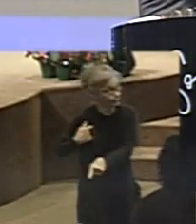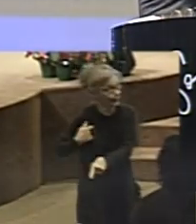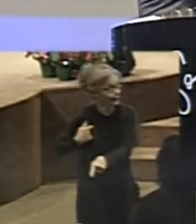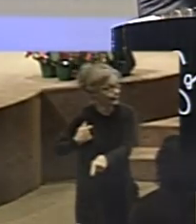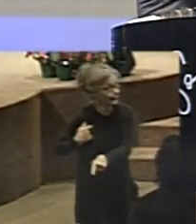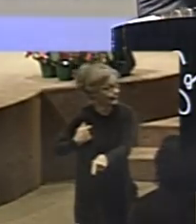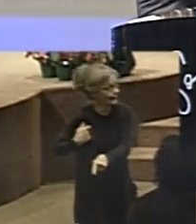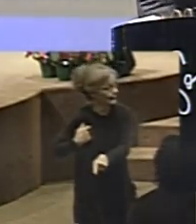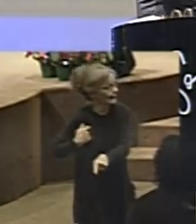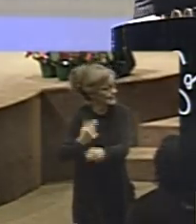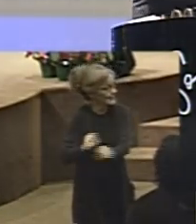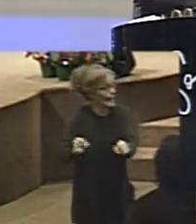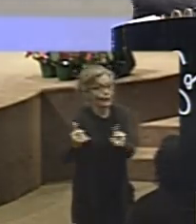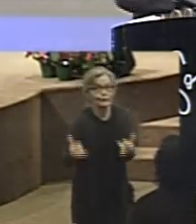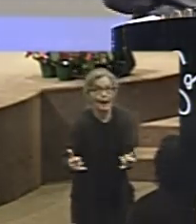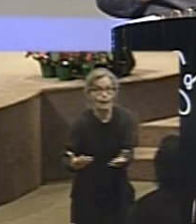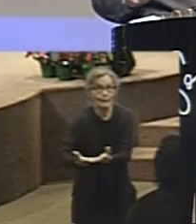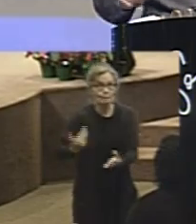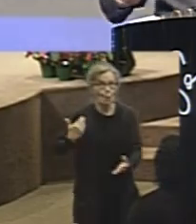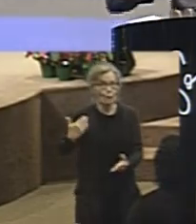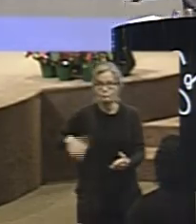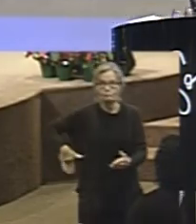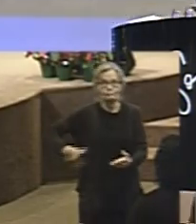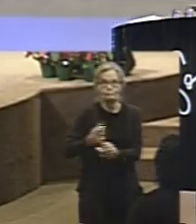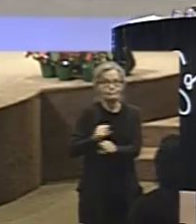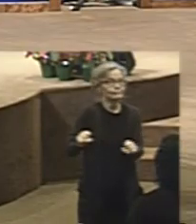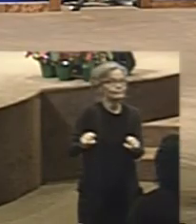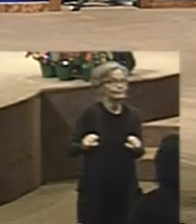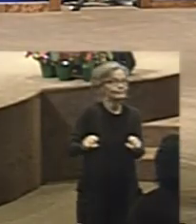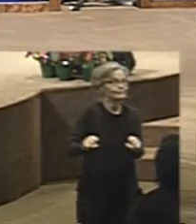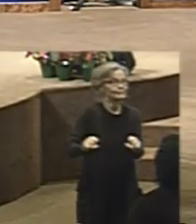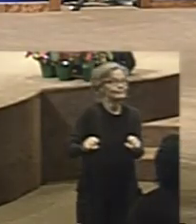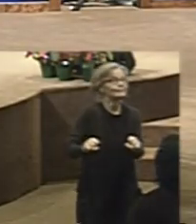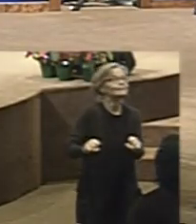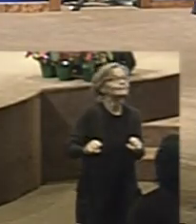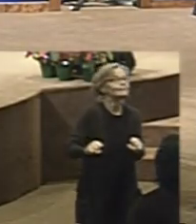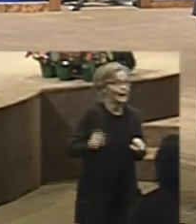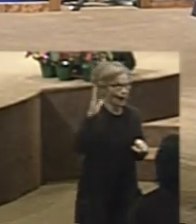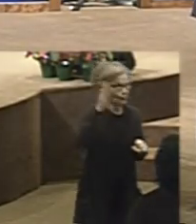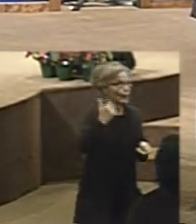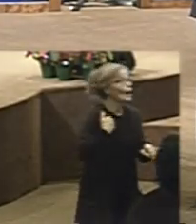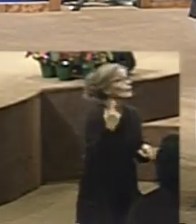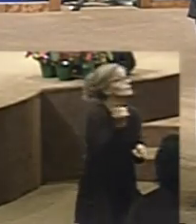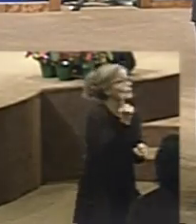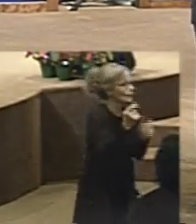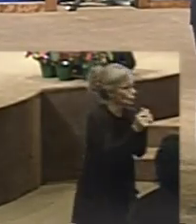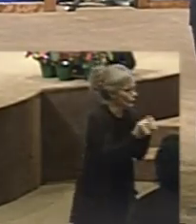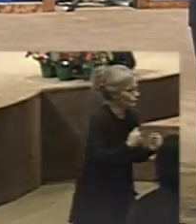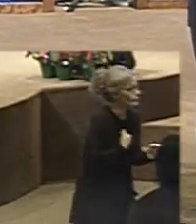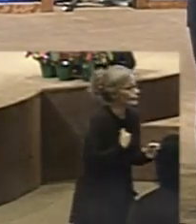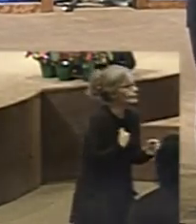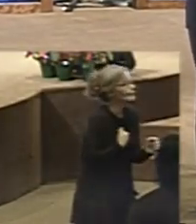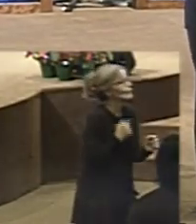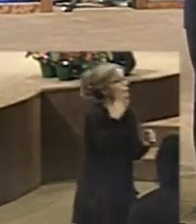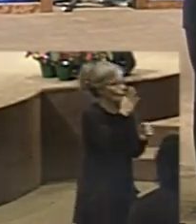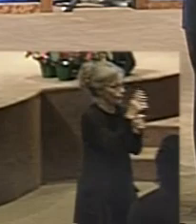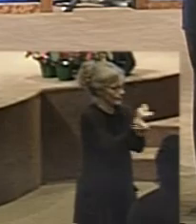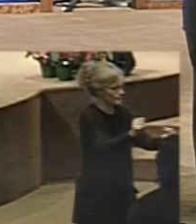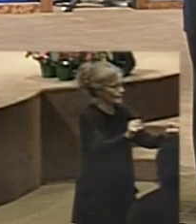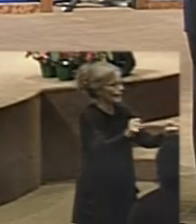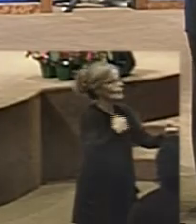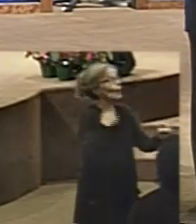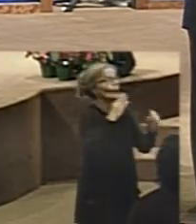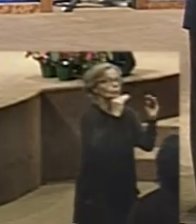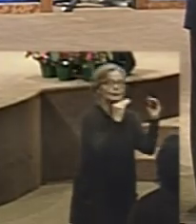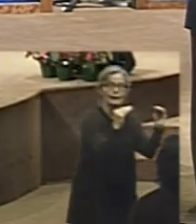today. I'm going to reach them with the gospel, and I'm going to disciple them. I'm going to teach them by my own example, my words